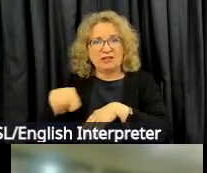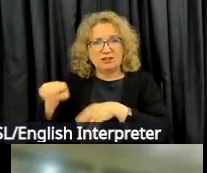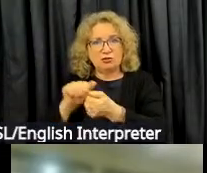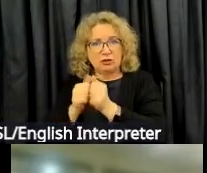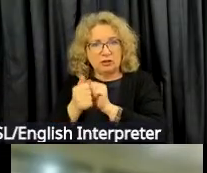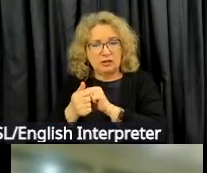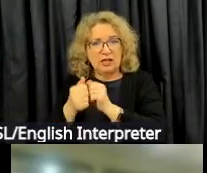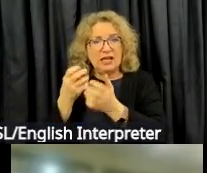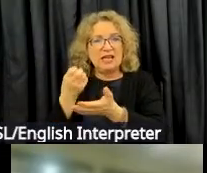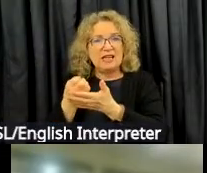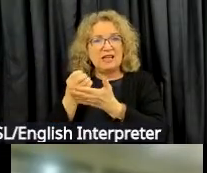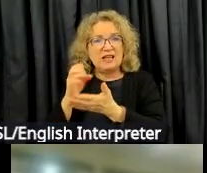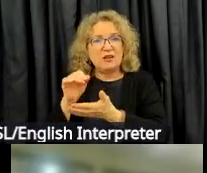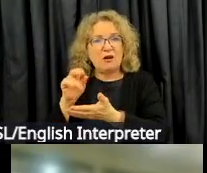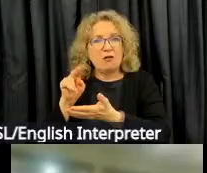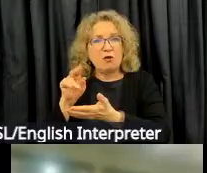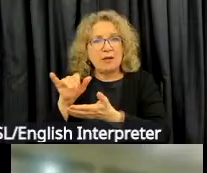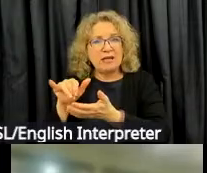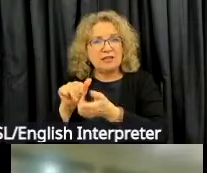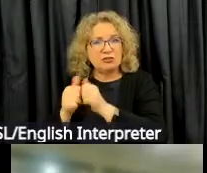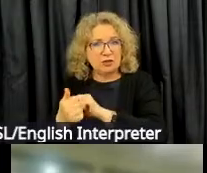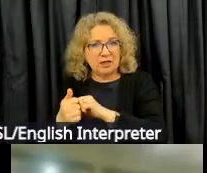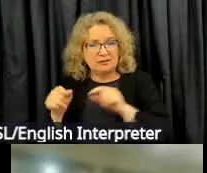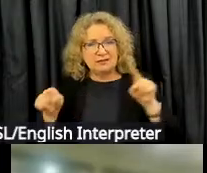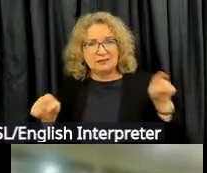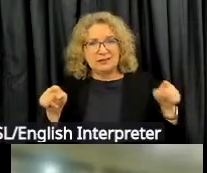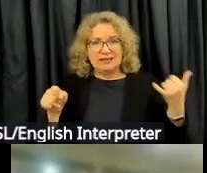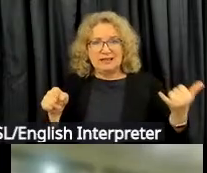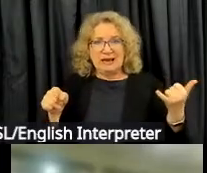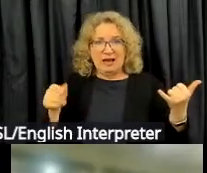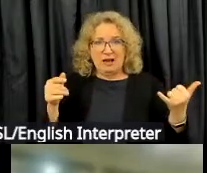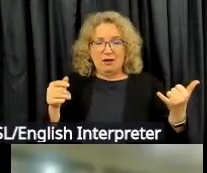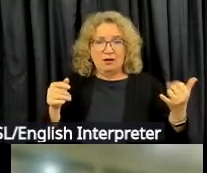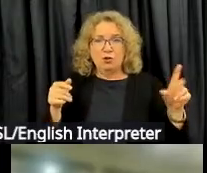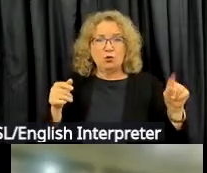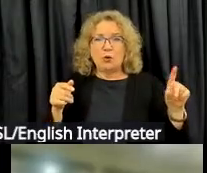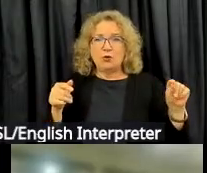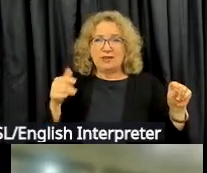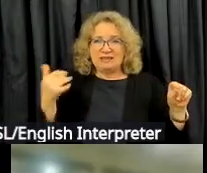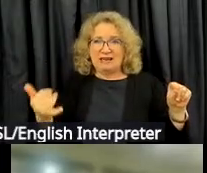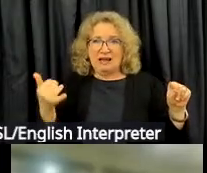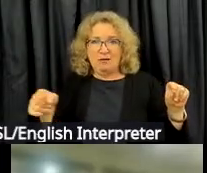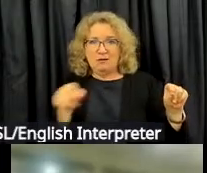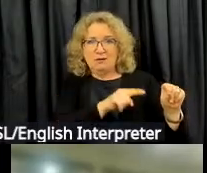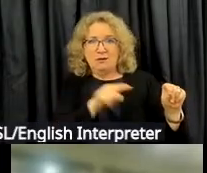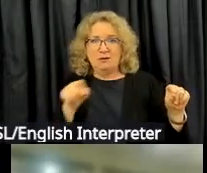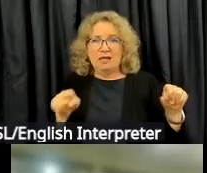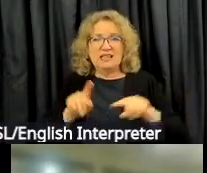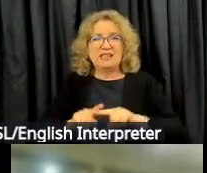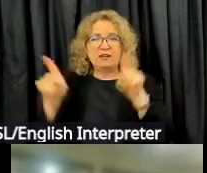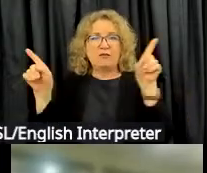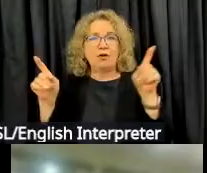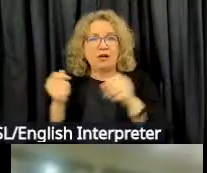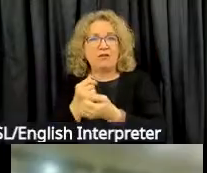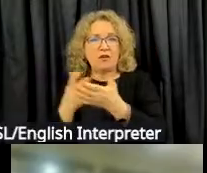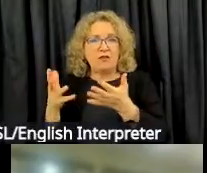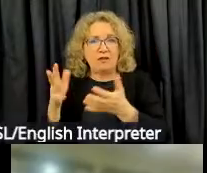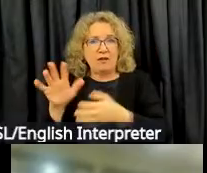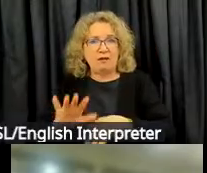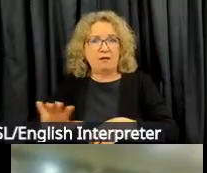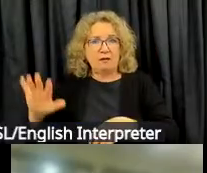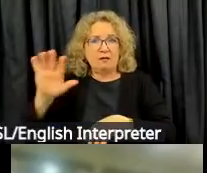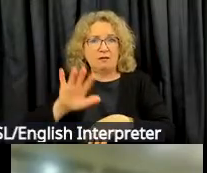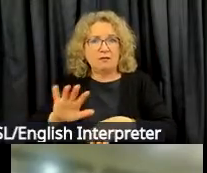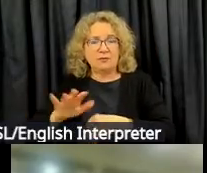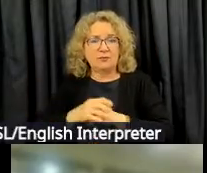changing, so it's difficult to lead the project through all these changes and thinking whatever vision we